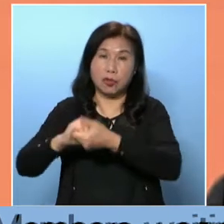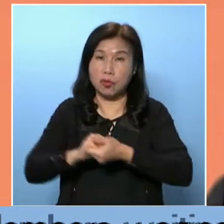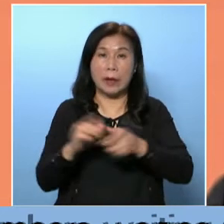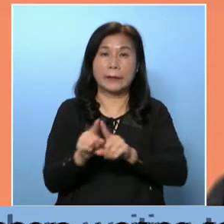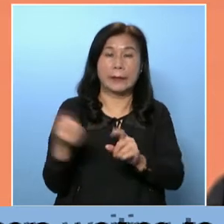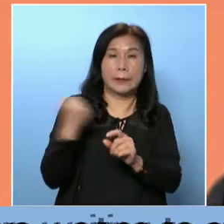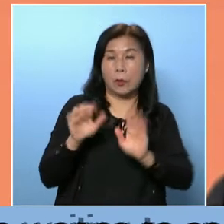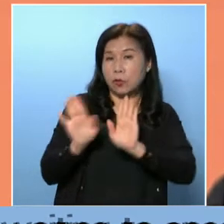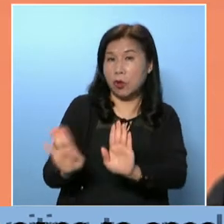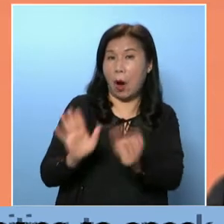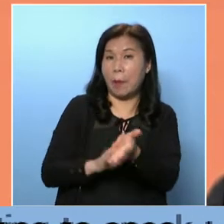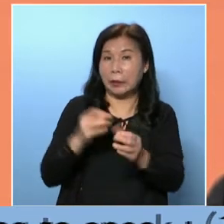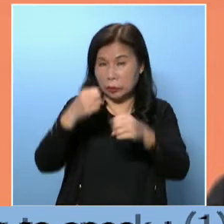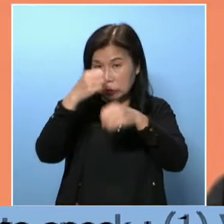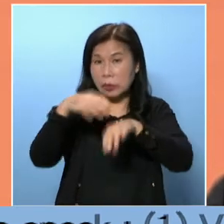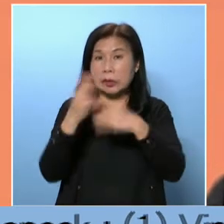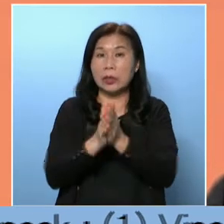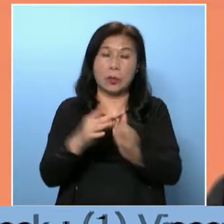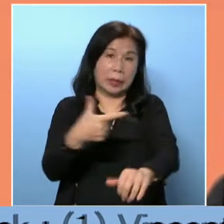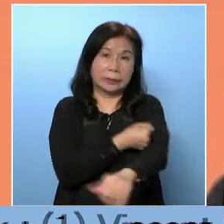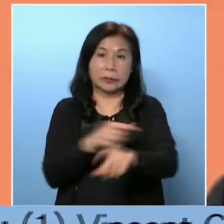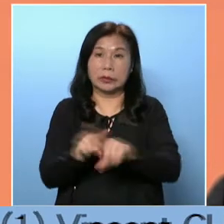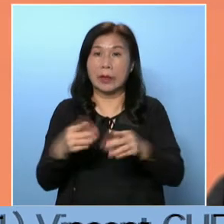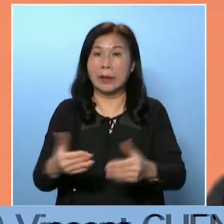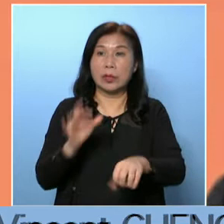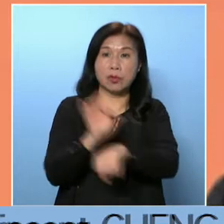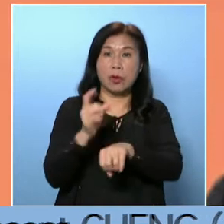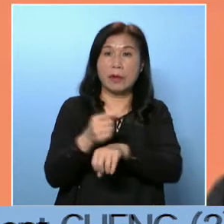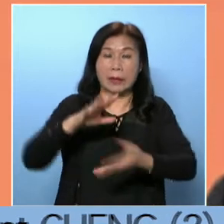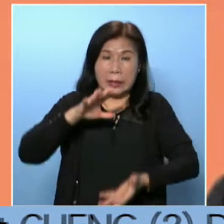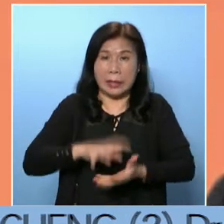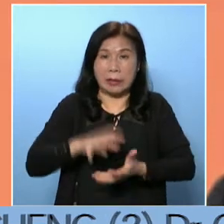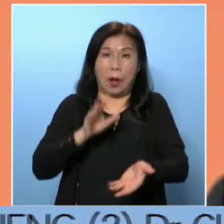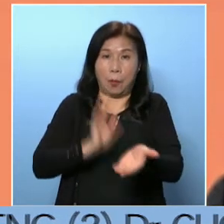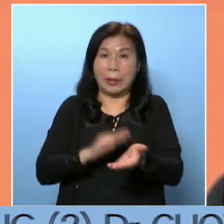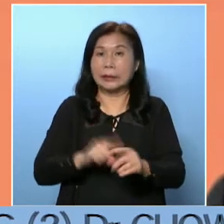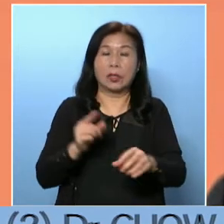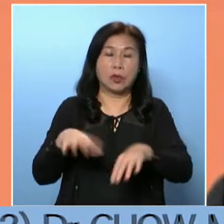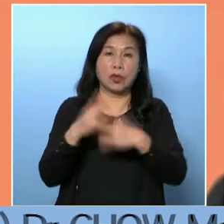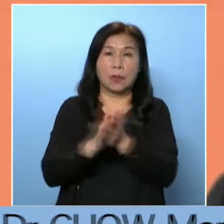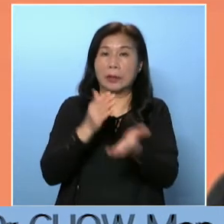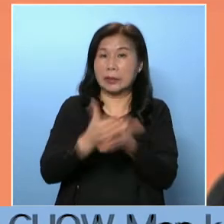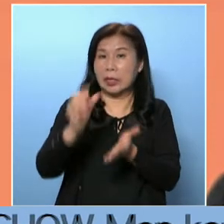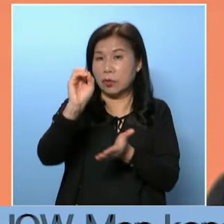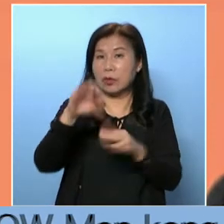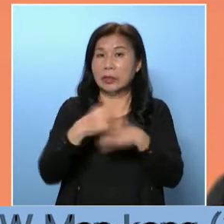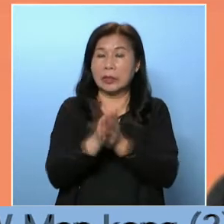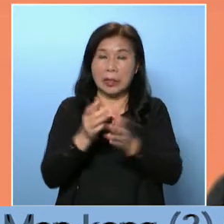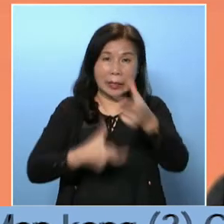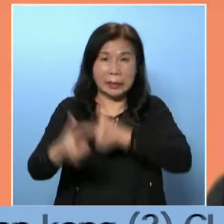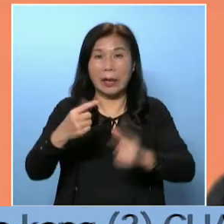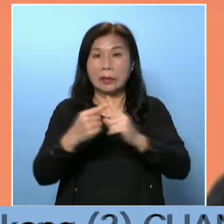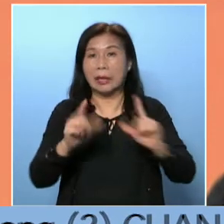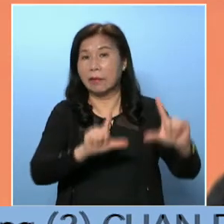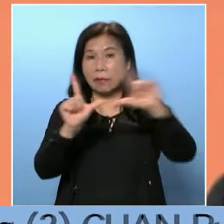Now, it comes down to all our efforts to boost the vaccination rate so that we will have the hope to